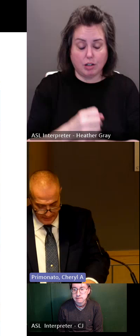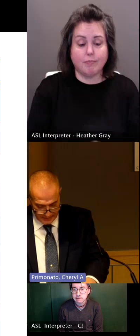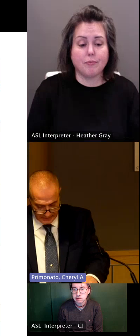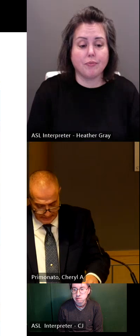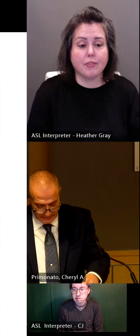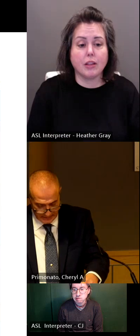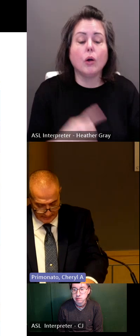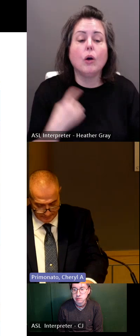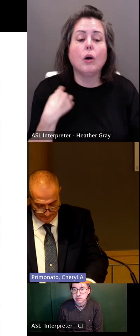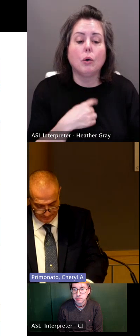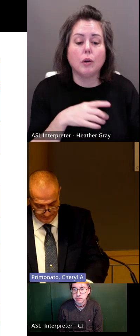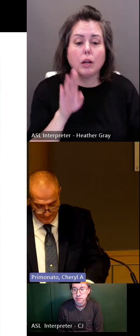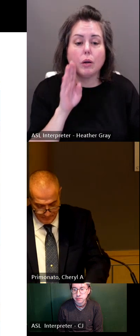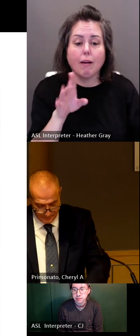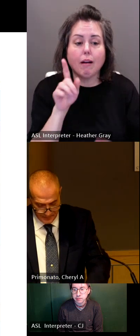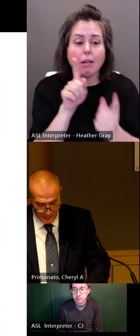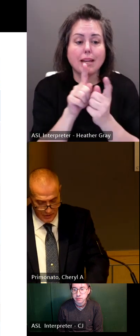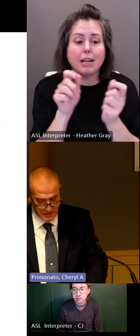with